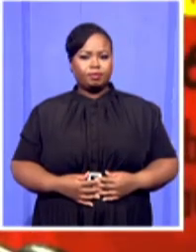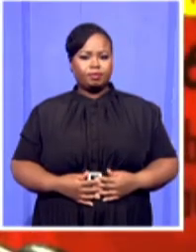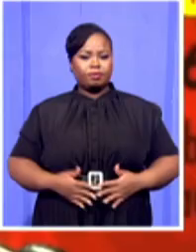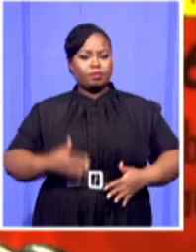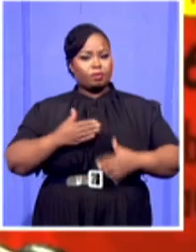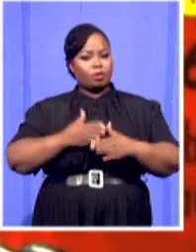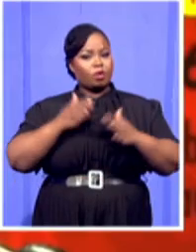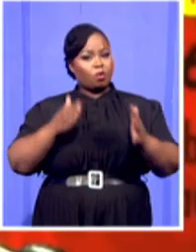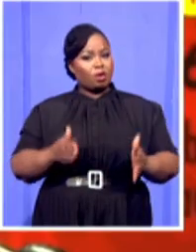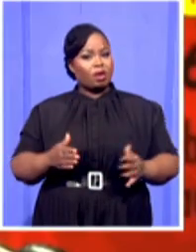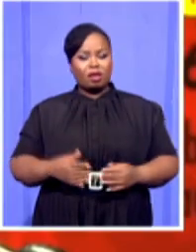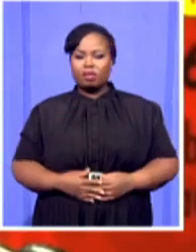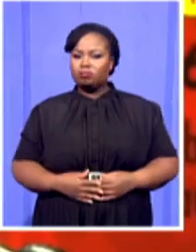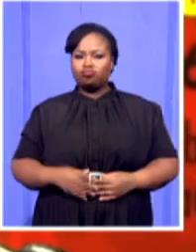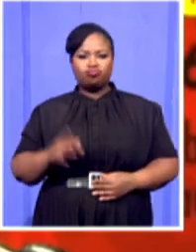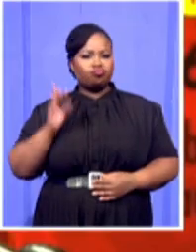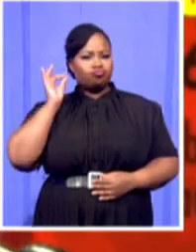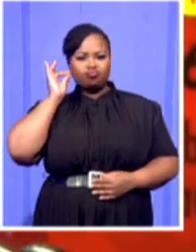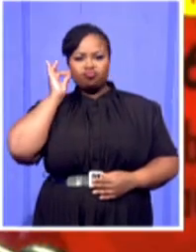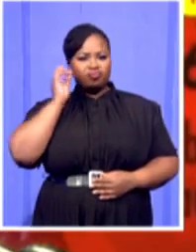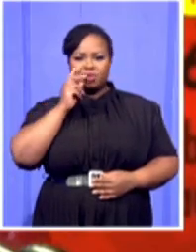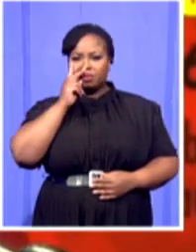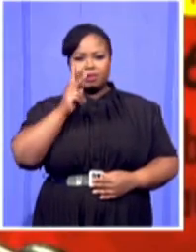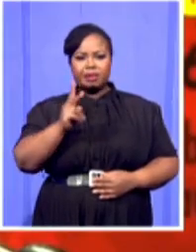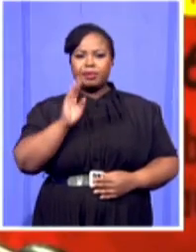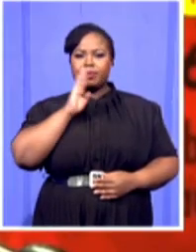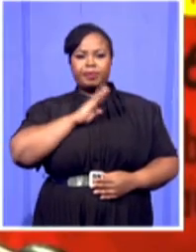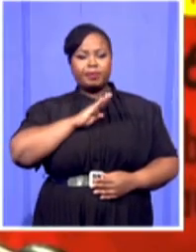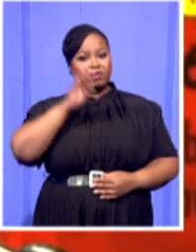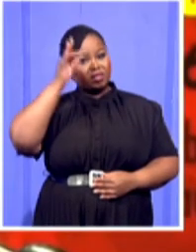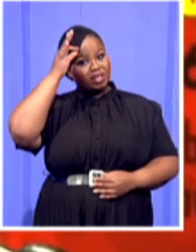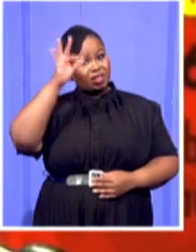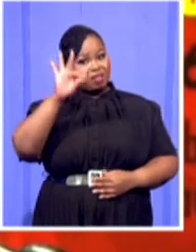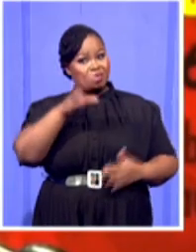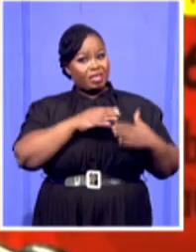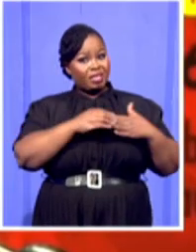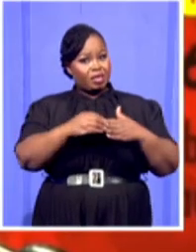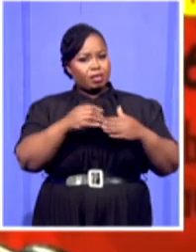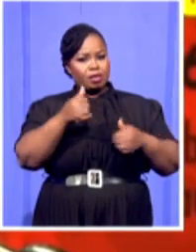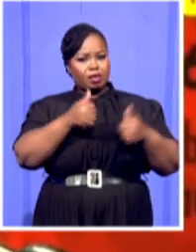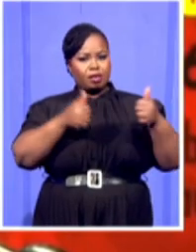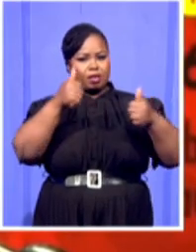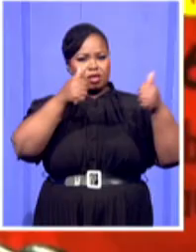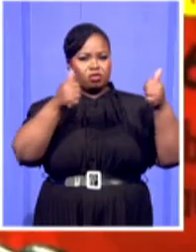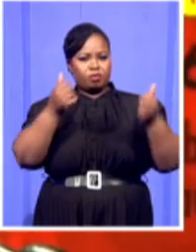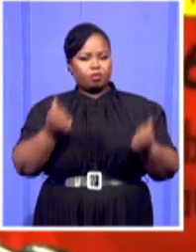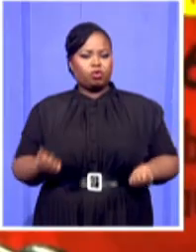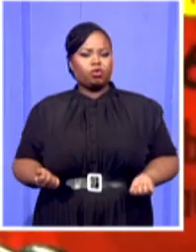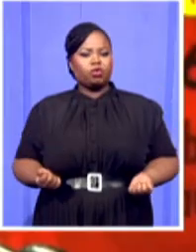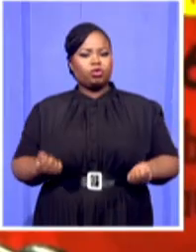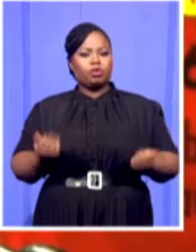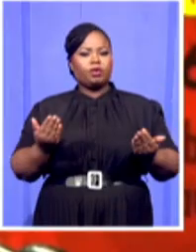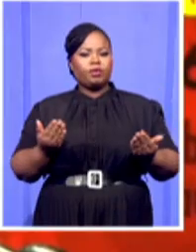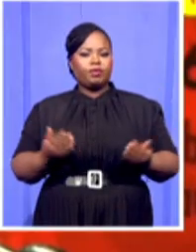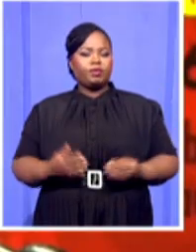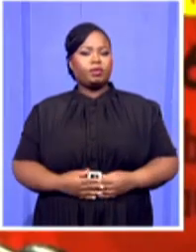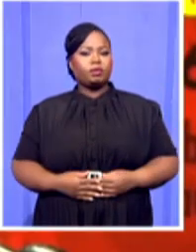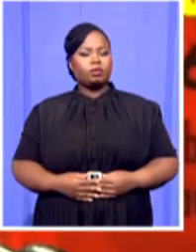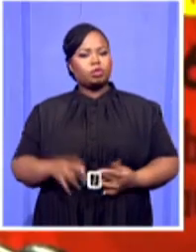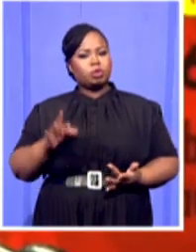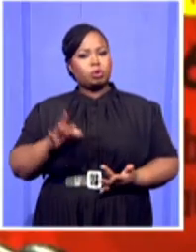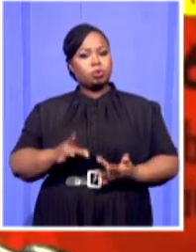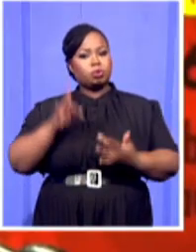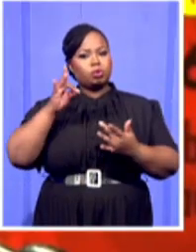Workers, comrades, did not hear or see the party when government, in which leadership of the party serves, choose to renege upon